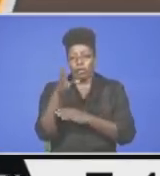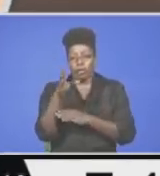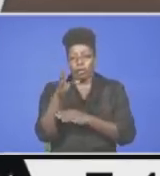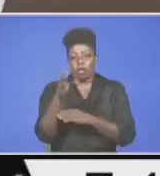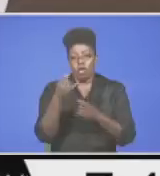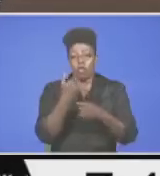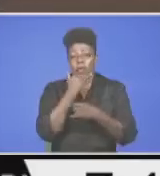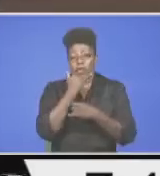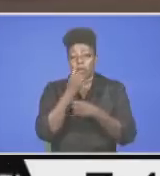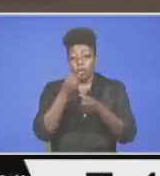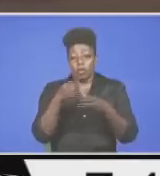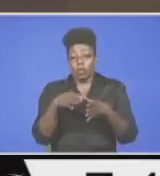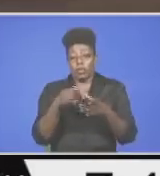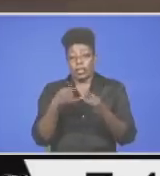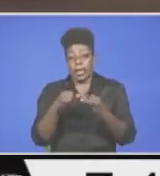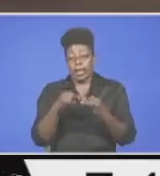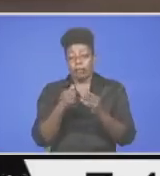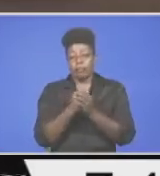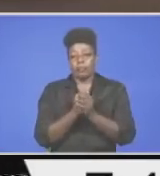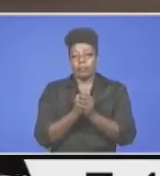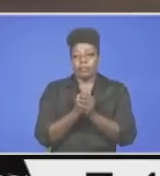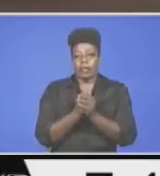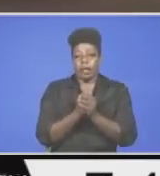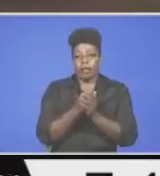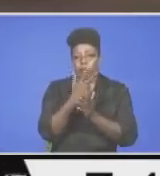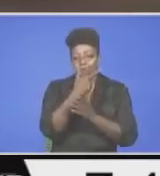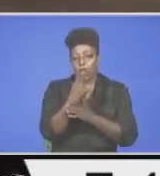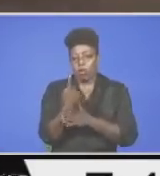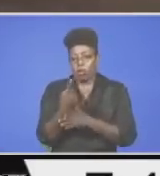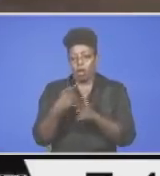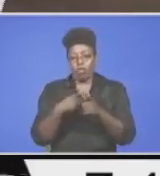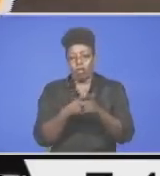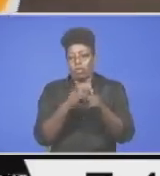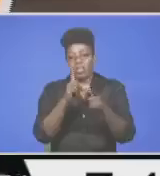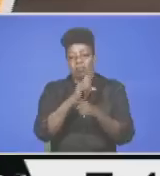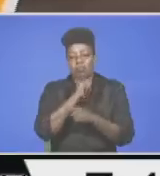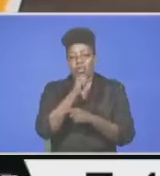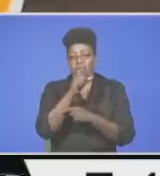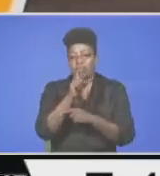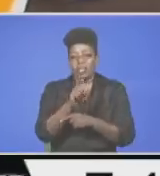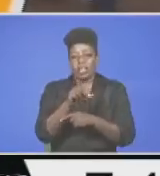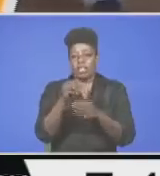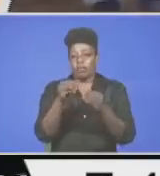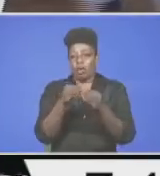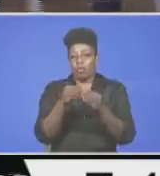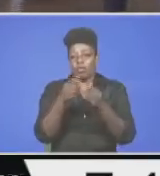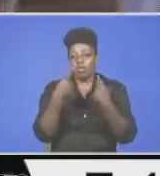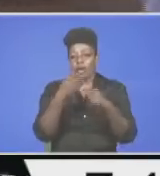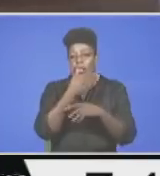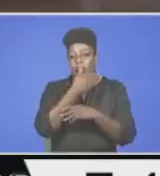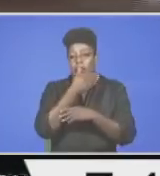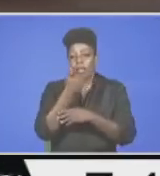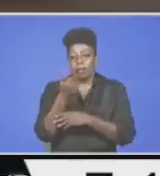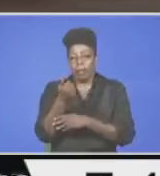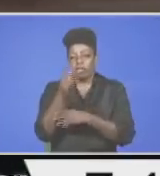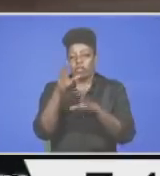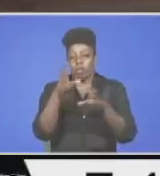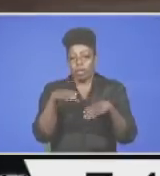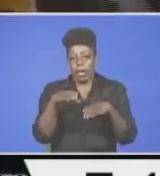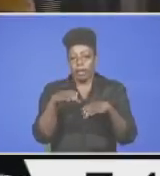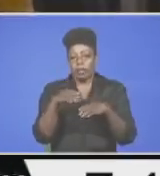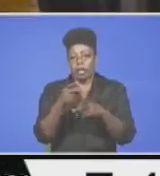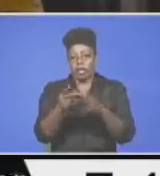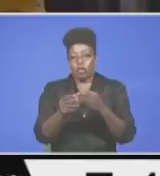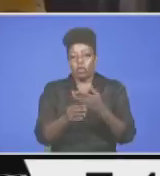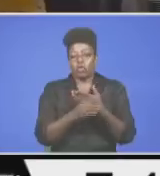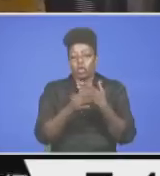lose. 3 runs is a lot of runs in fast pitch. We don't need any more. You know, that's why you try to be the best that you could be on the mound in order to secure